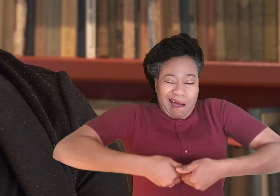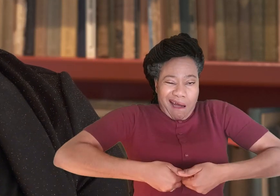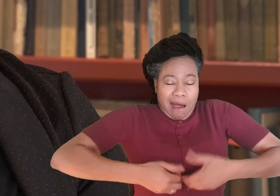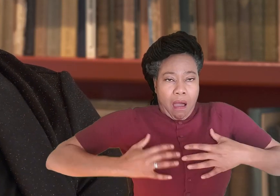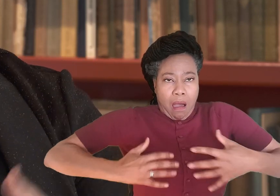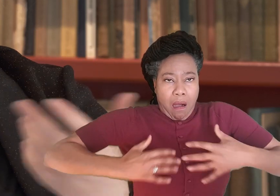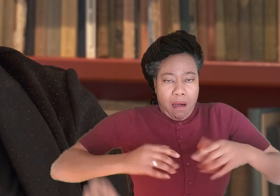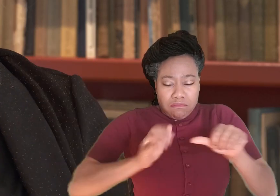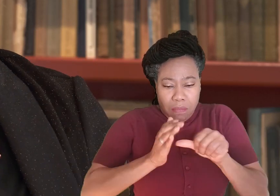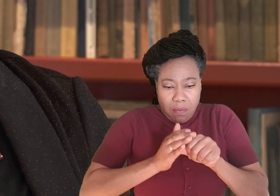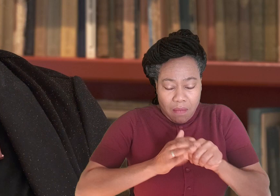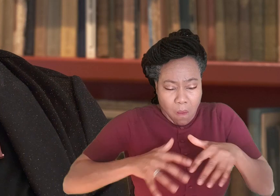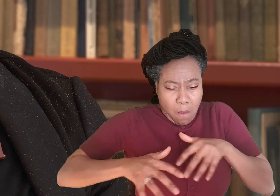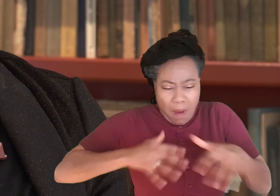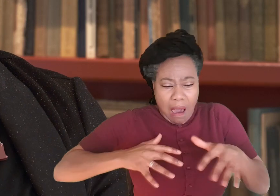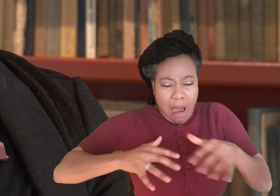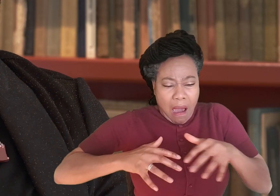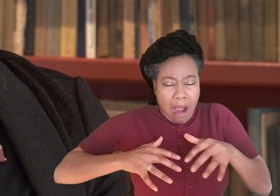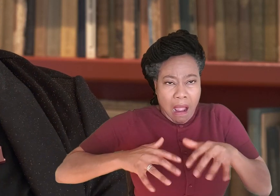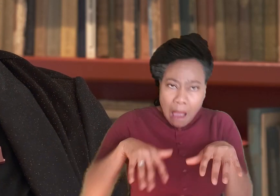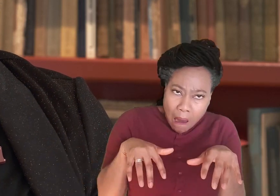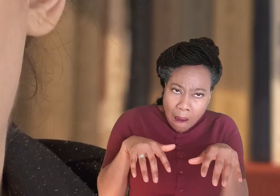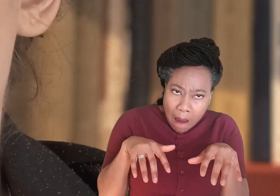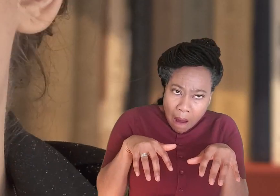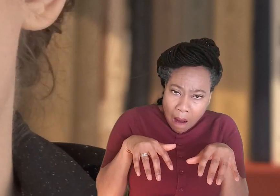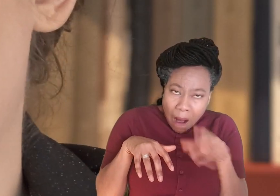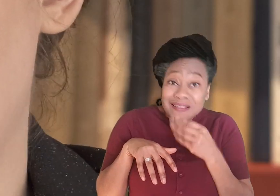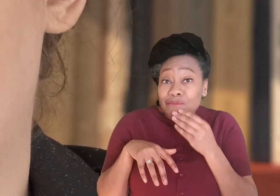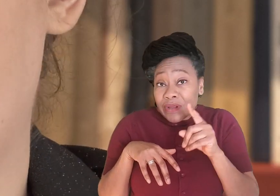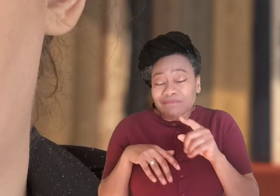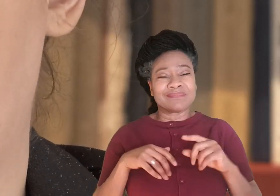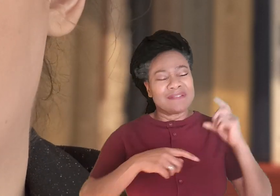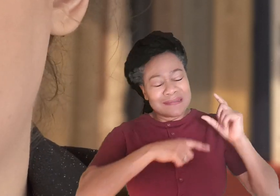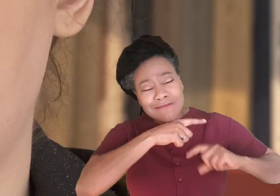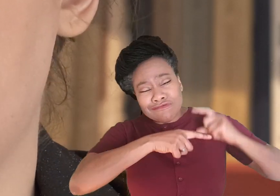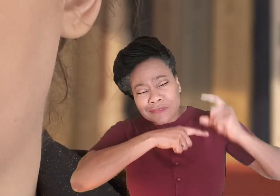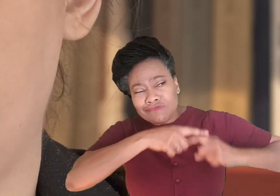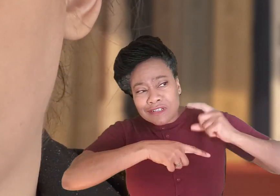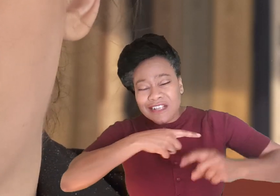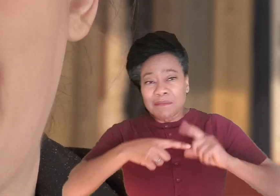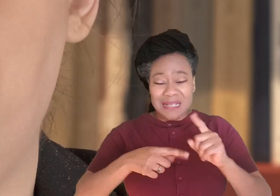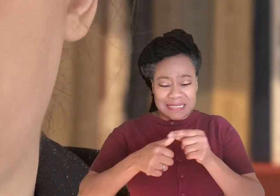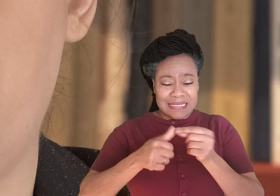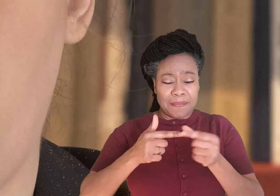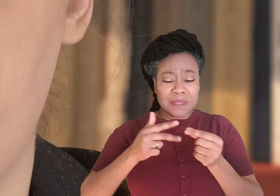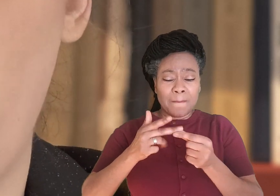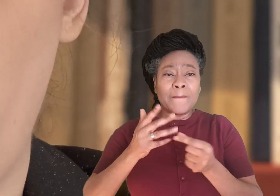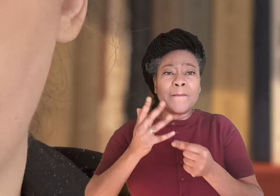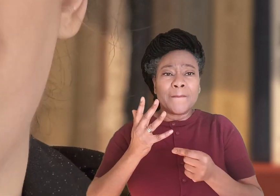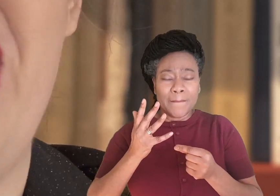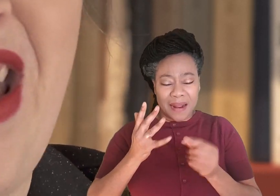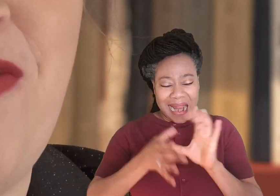was accompanied by muscle spasms and temporary paralysis. Over the centuries, however, the symptoms of hysteria came to